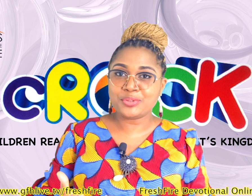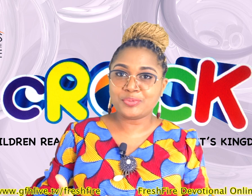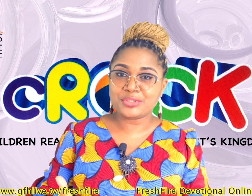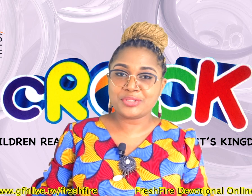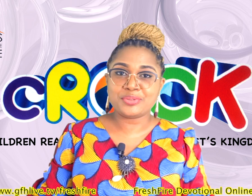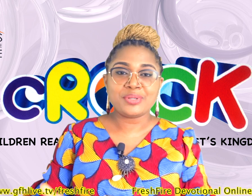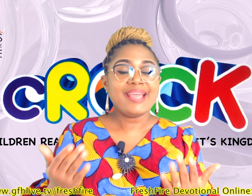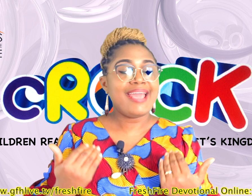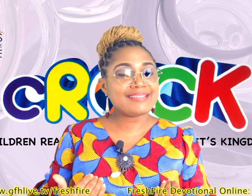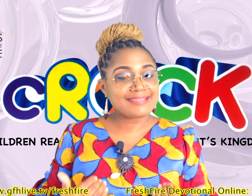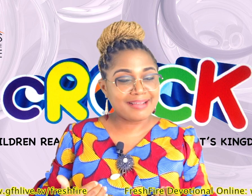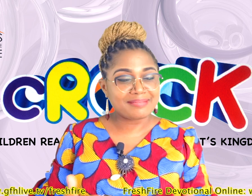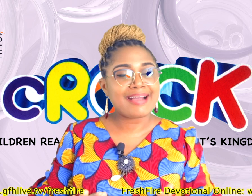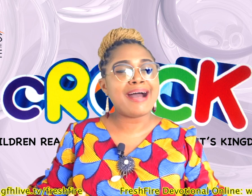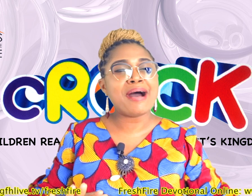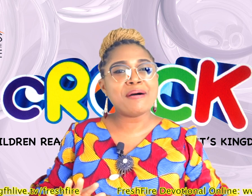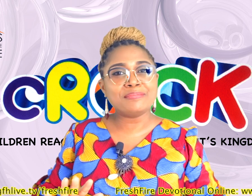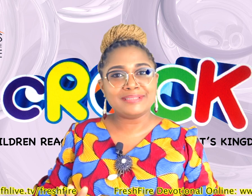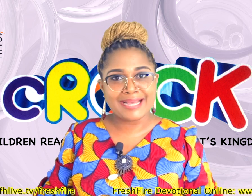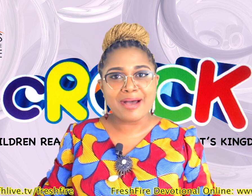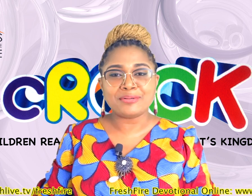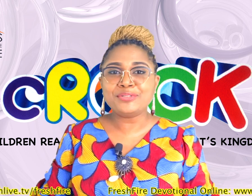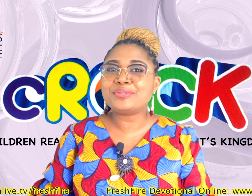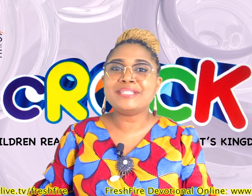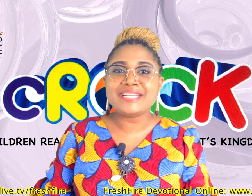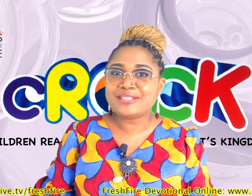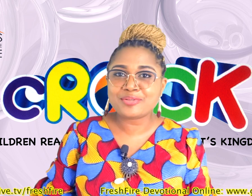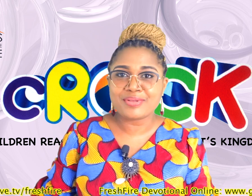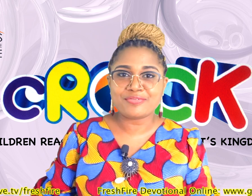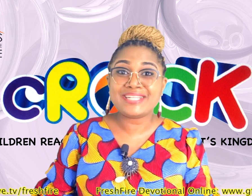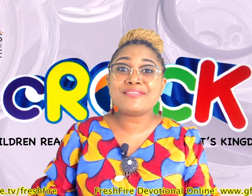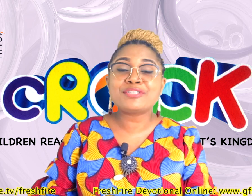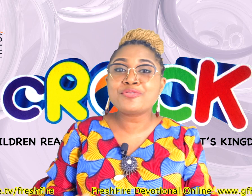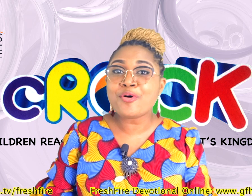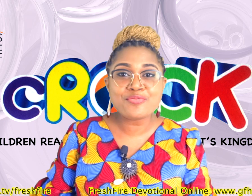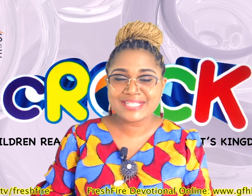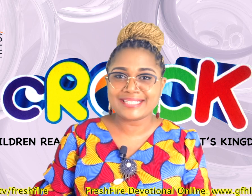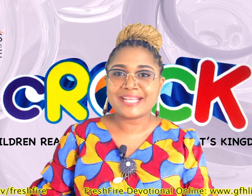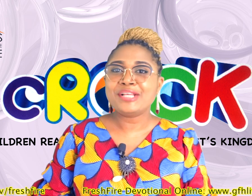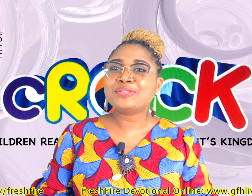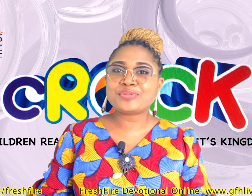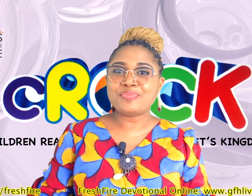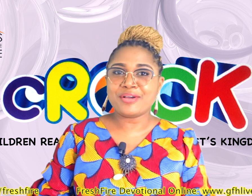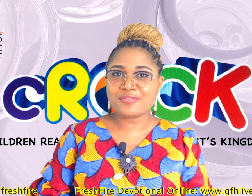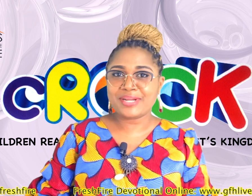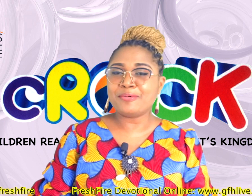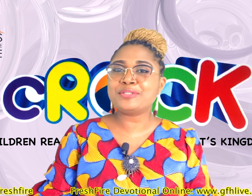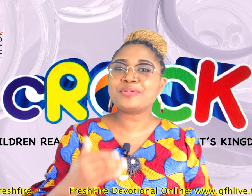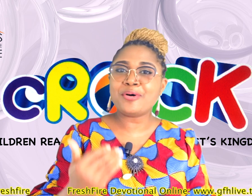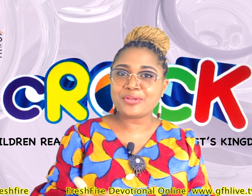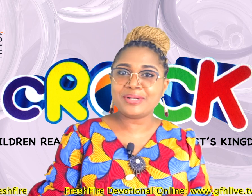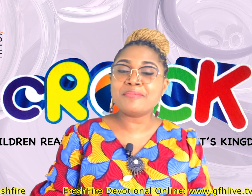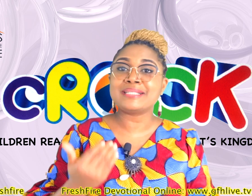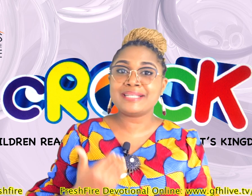let me show you what you need to do. Esther, calm down. You don't need to be afraid. There is no reason to be afraid. I